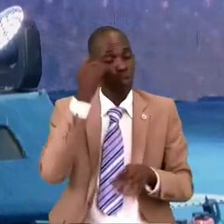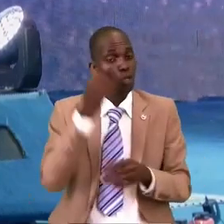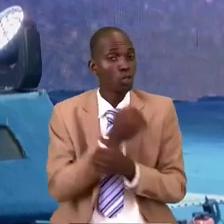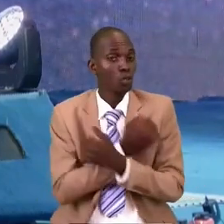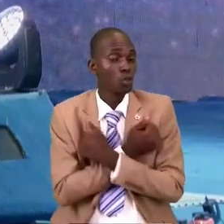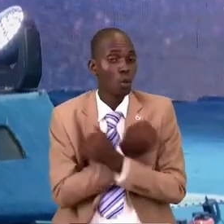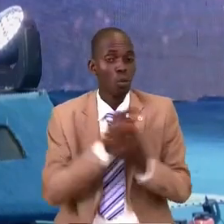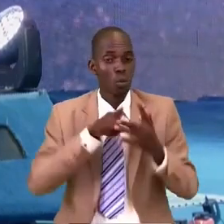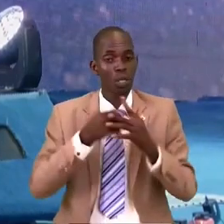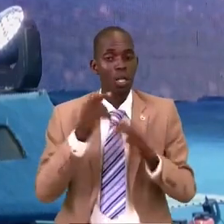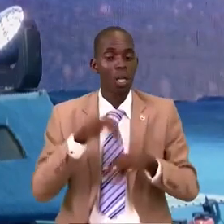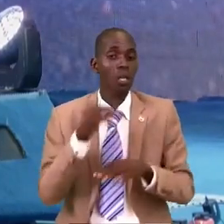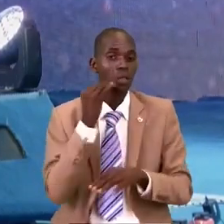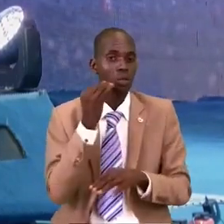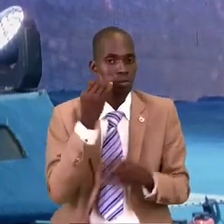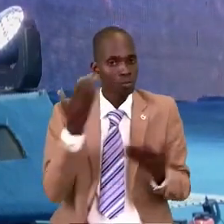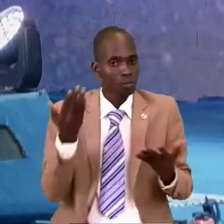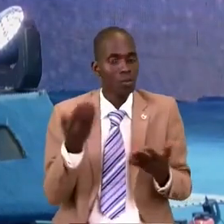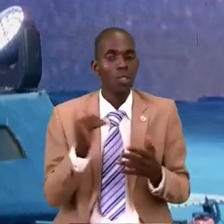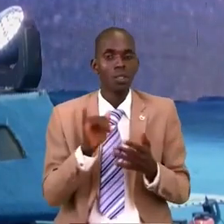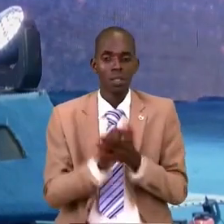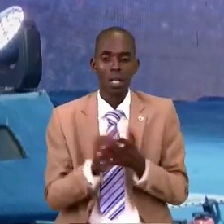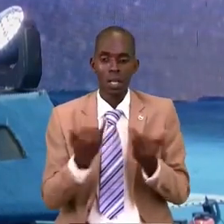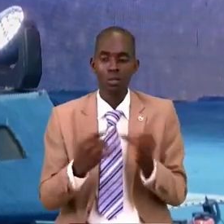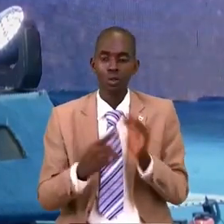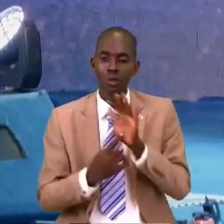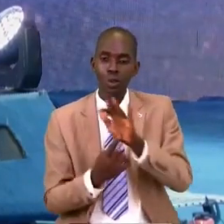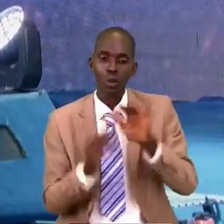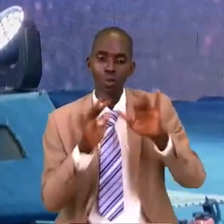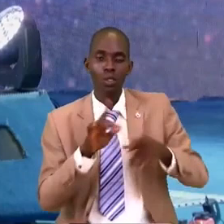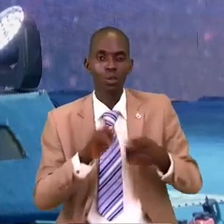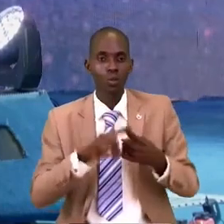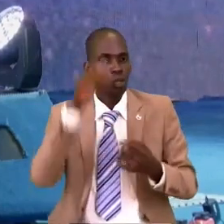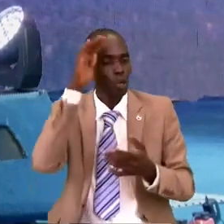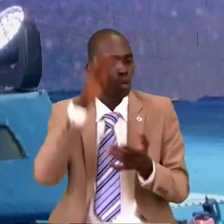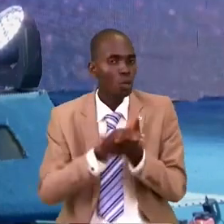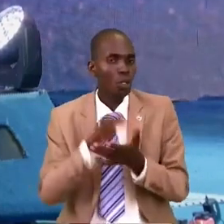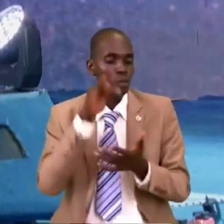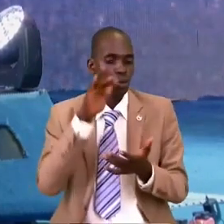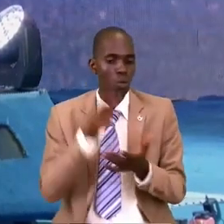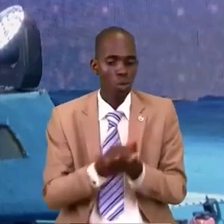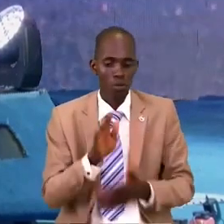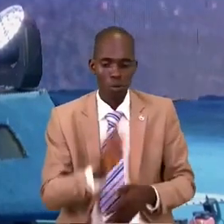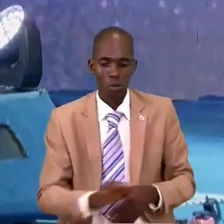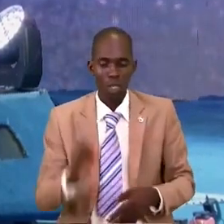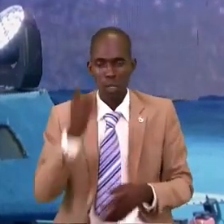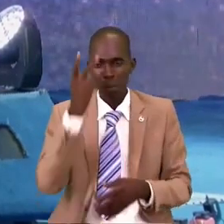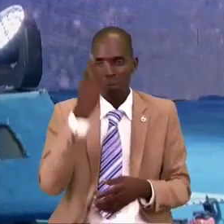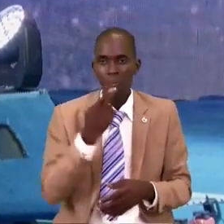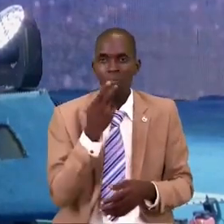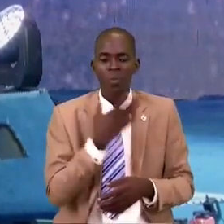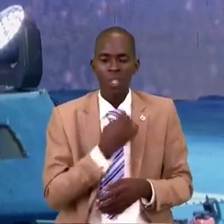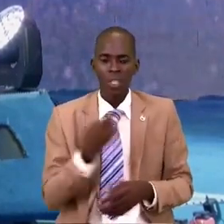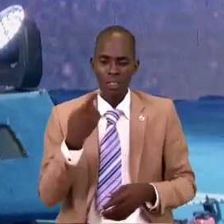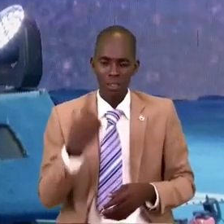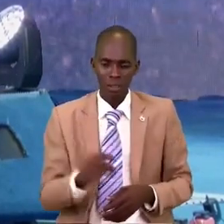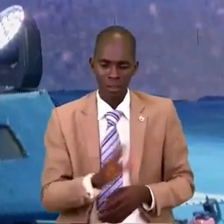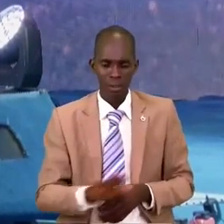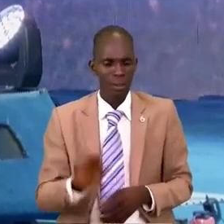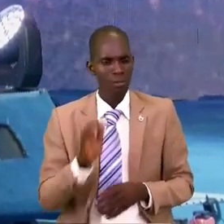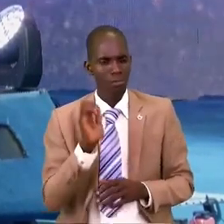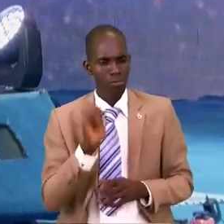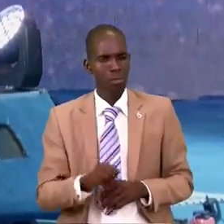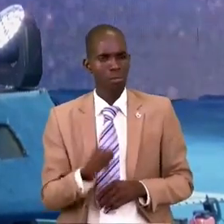that says, now, mommy, daddy, I am saved. The cruel thing, the difficult thing, the dangerous thing she used to